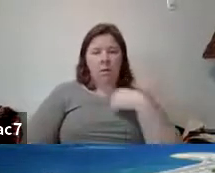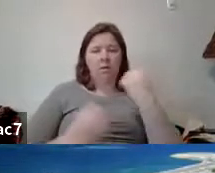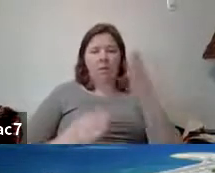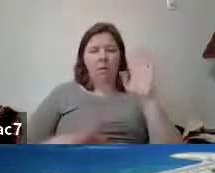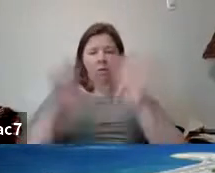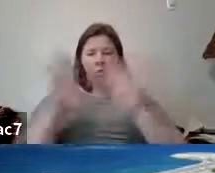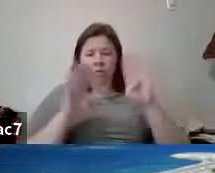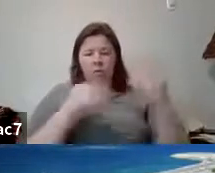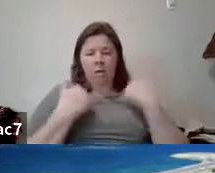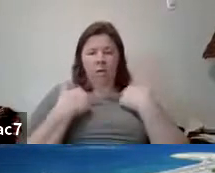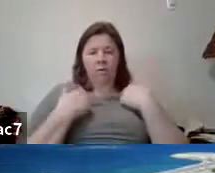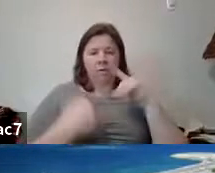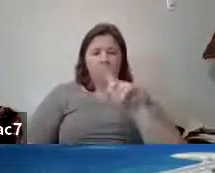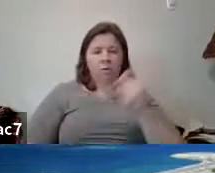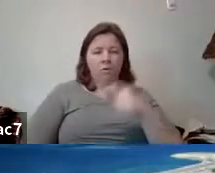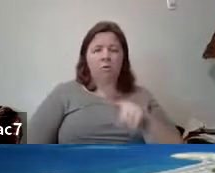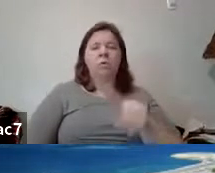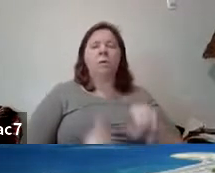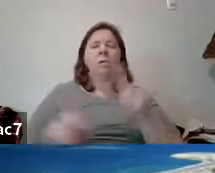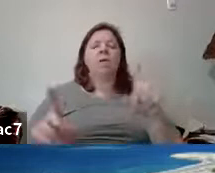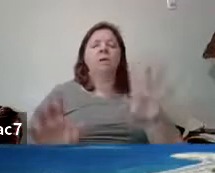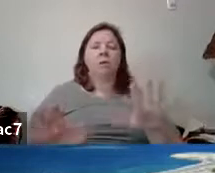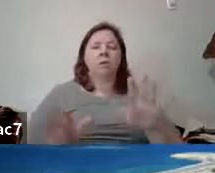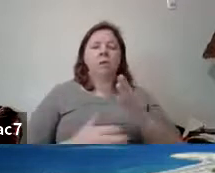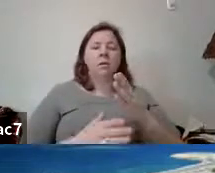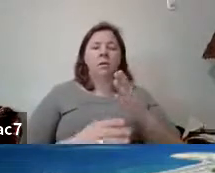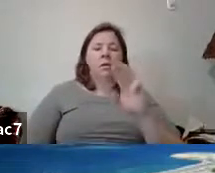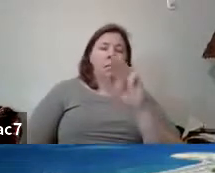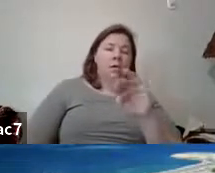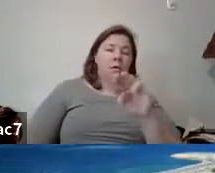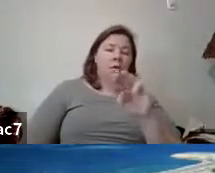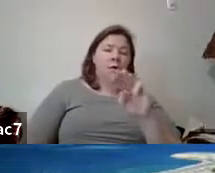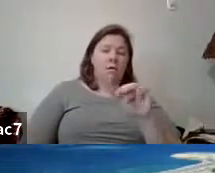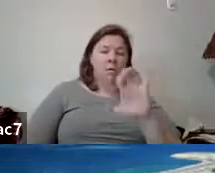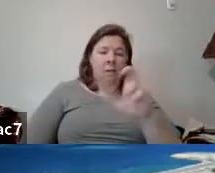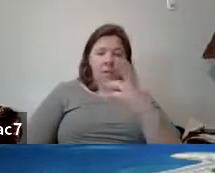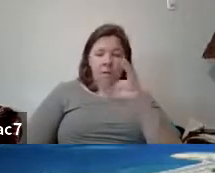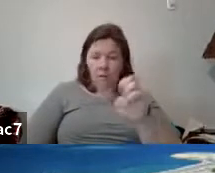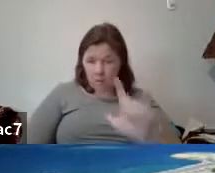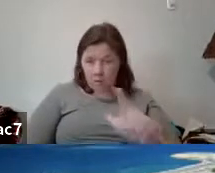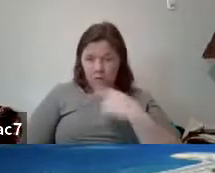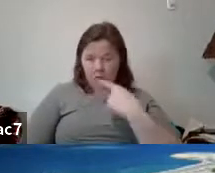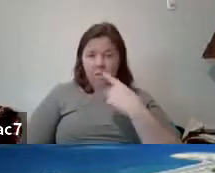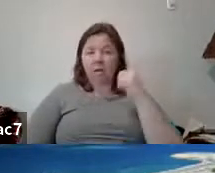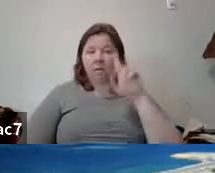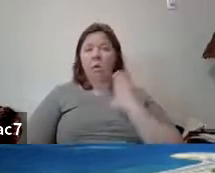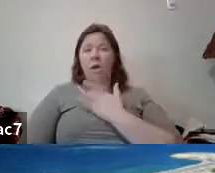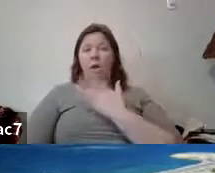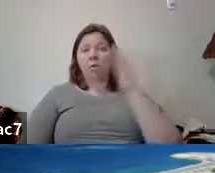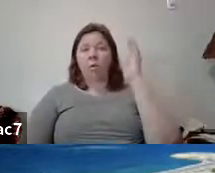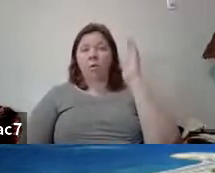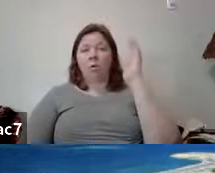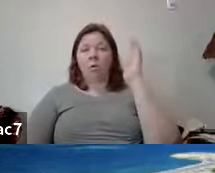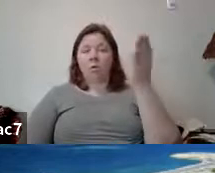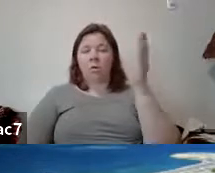people raising their hands and questions. But something Michael said on the 4-hour presentation Q&A that he